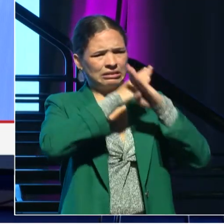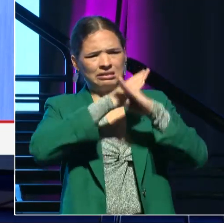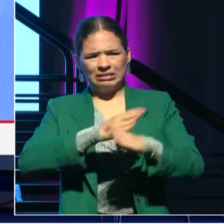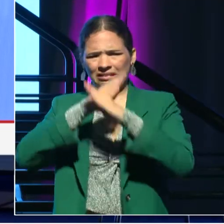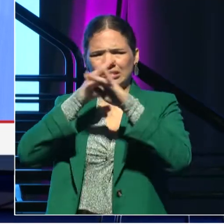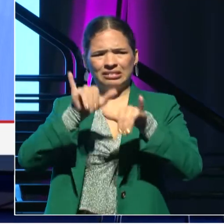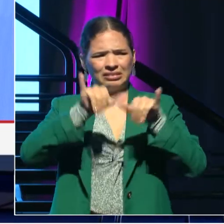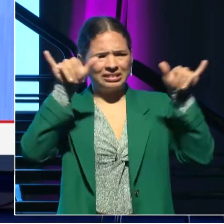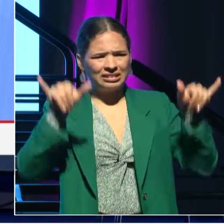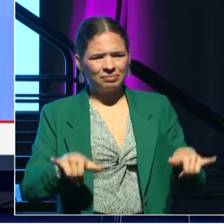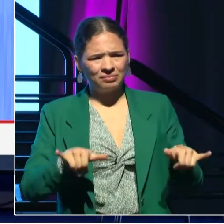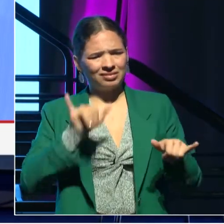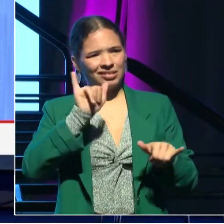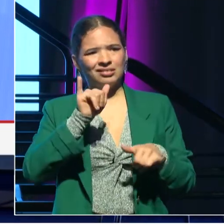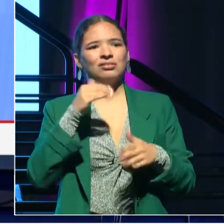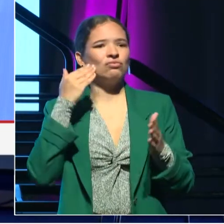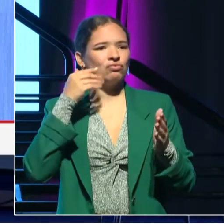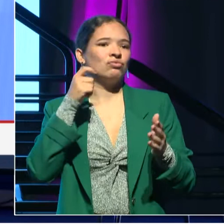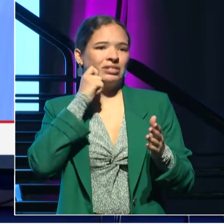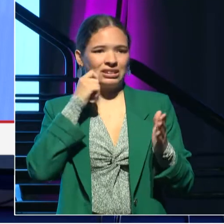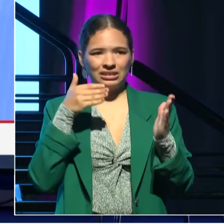is hundreds of years old,